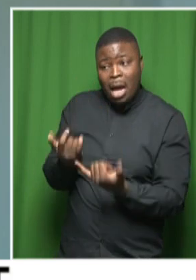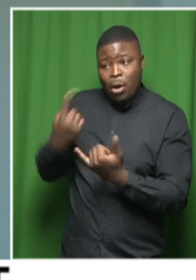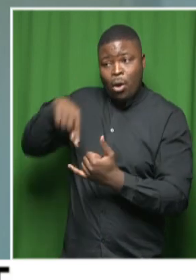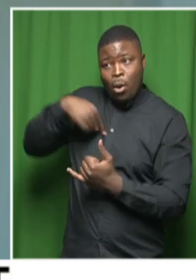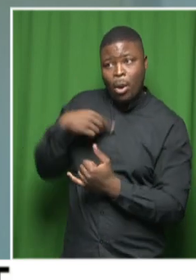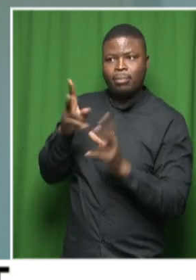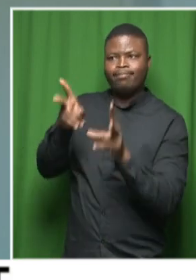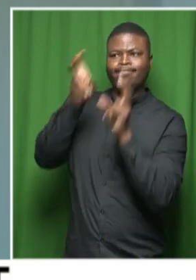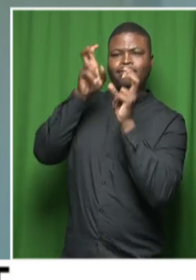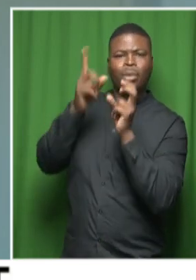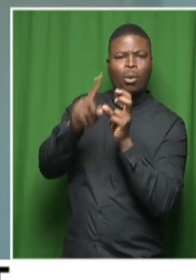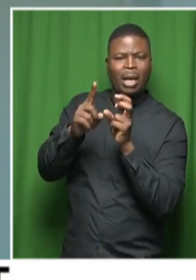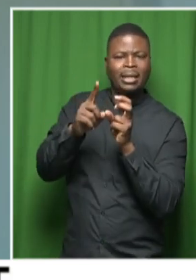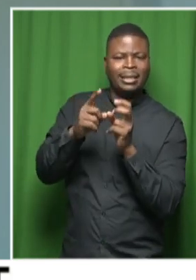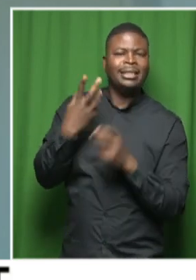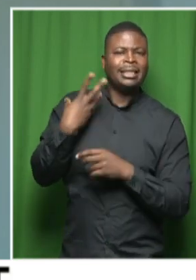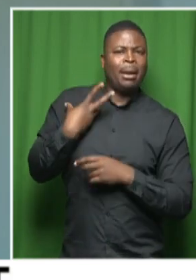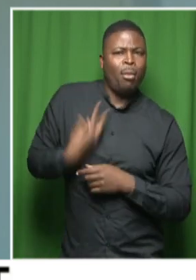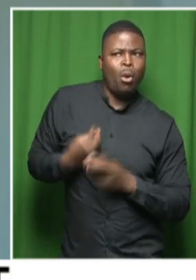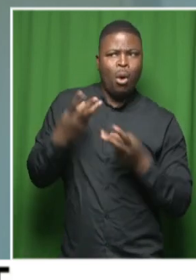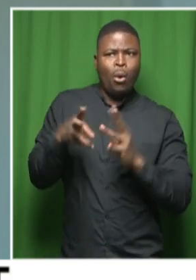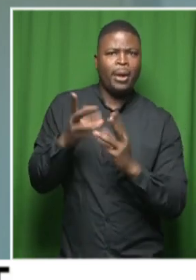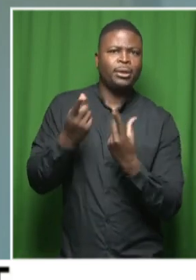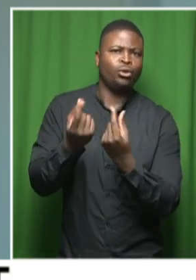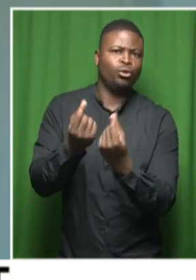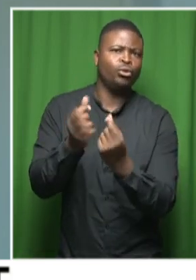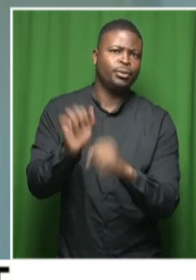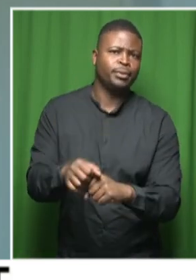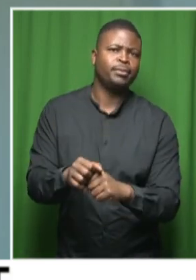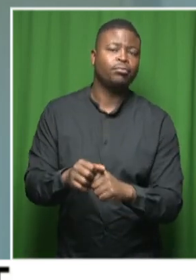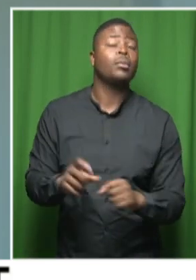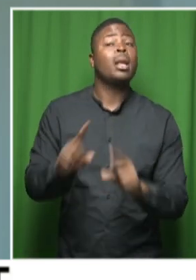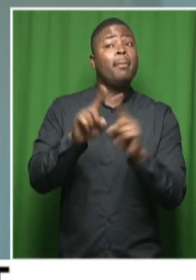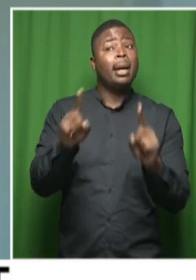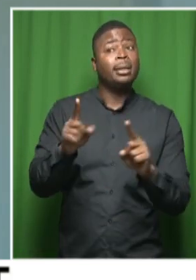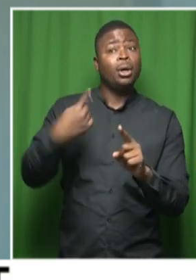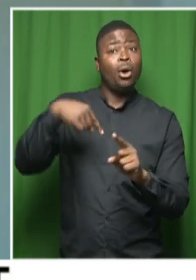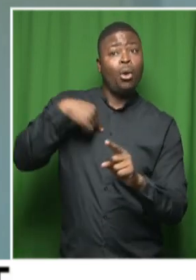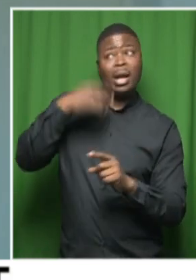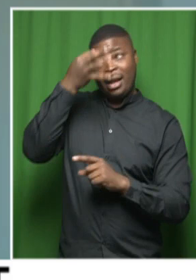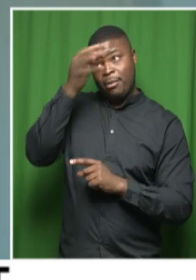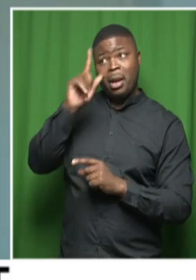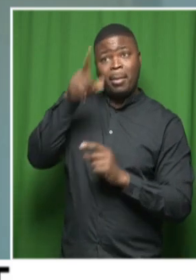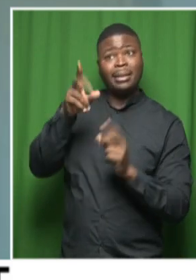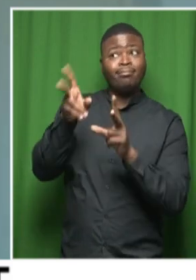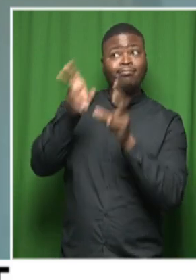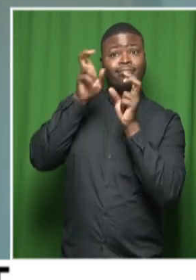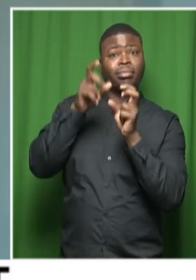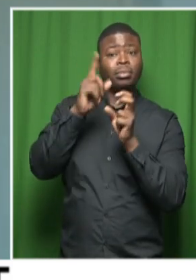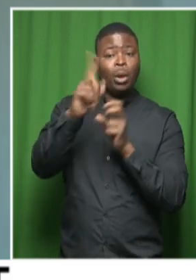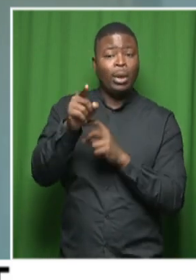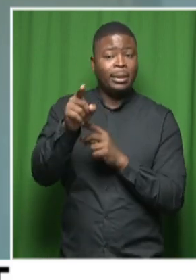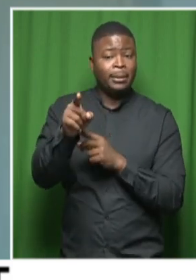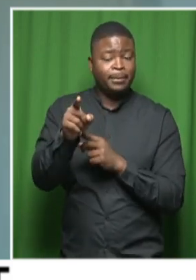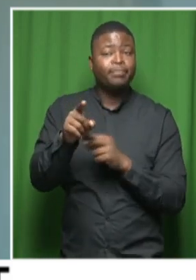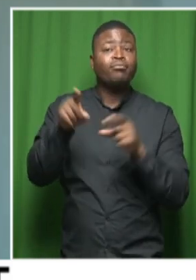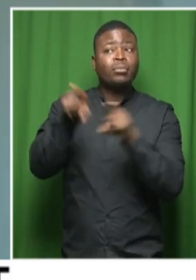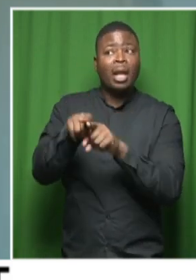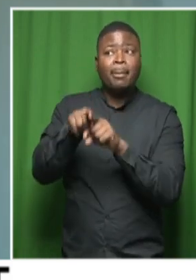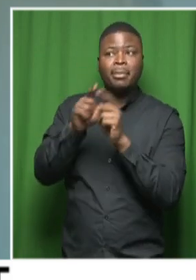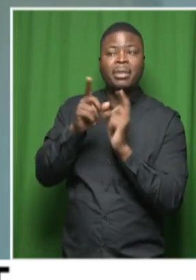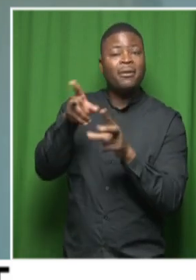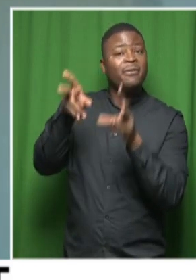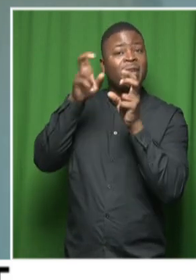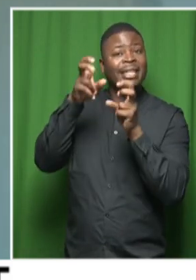poor coordination, because after that, what we're supposed to be hearing from the government, even on the first interest